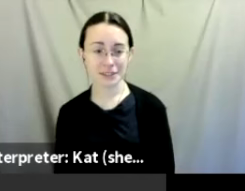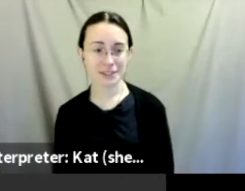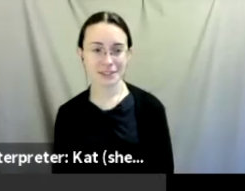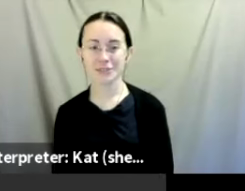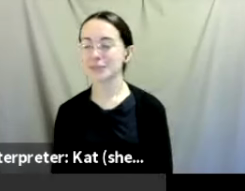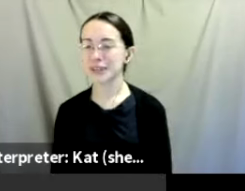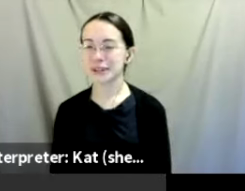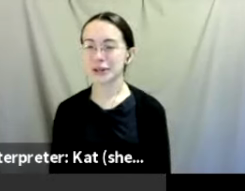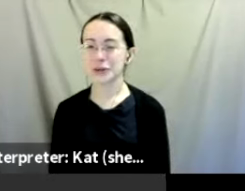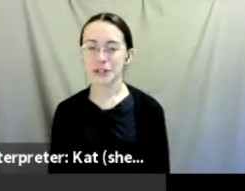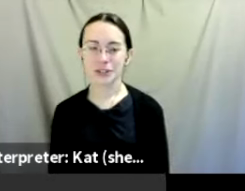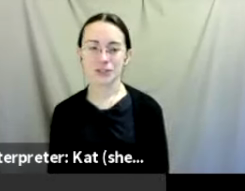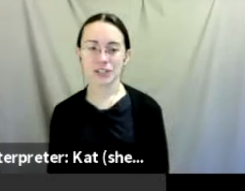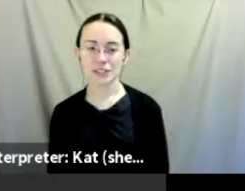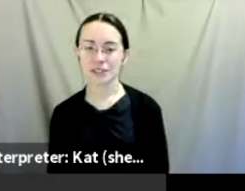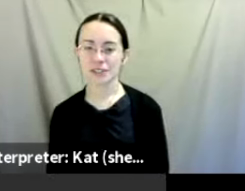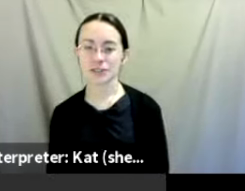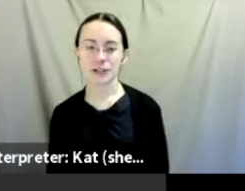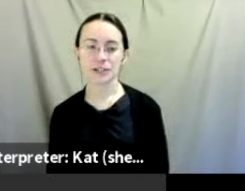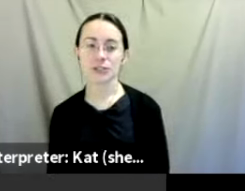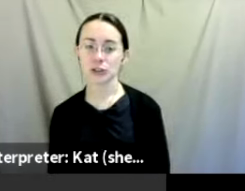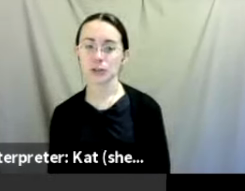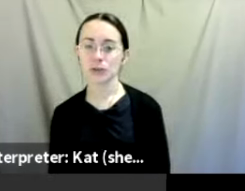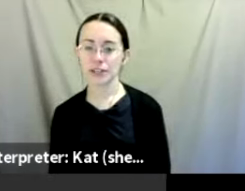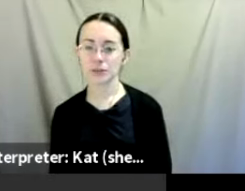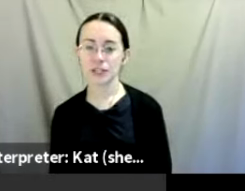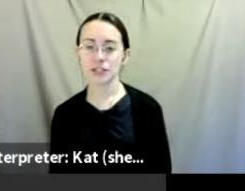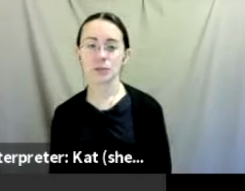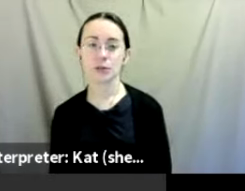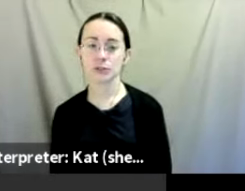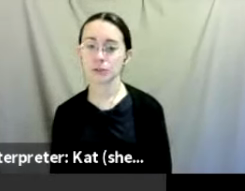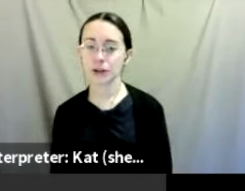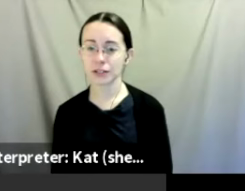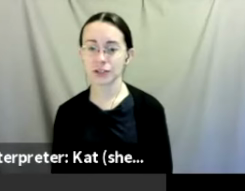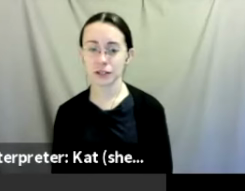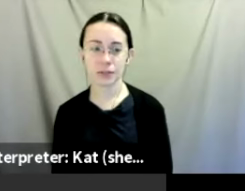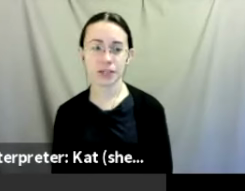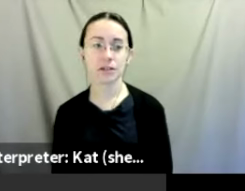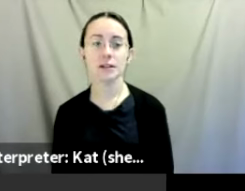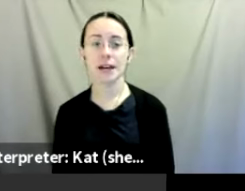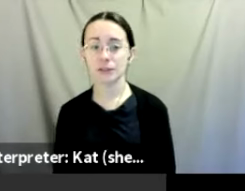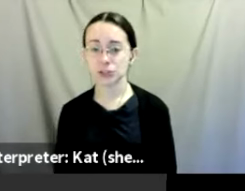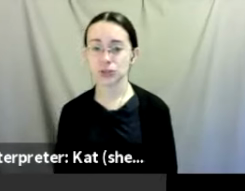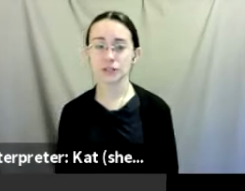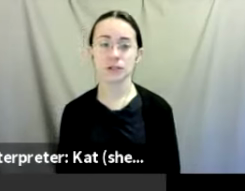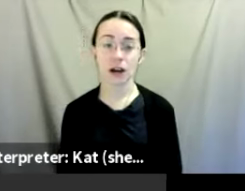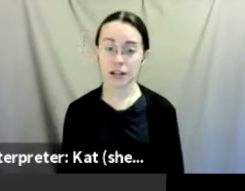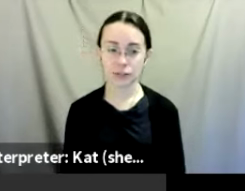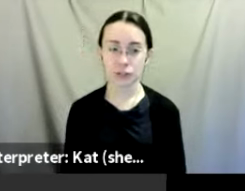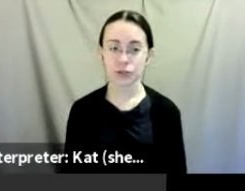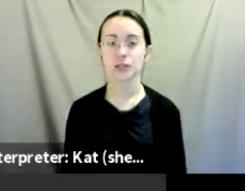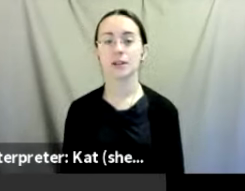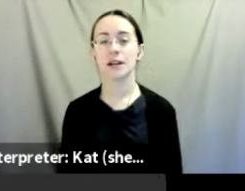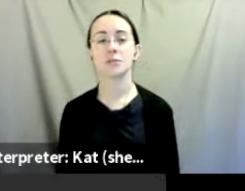read this. Reproductive justice is defined as the human right to maintain personal bodily autonomy, have children, not